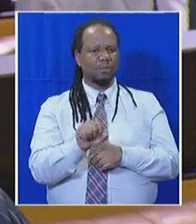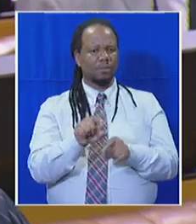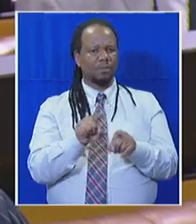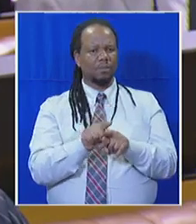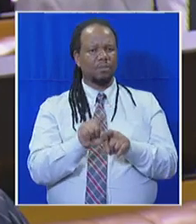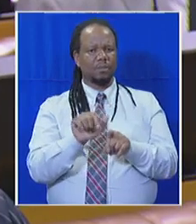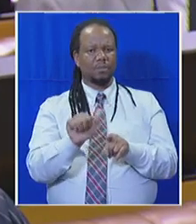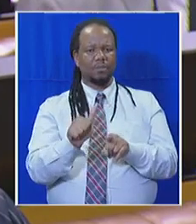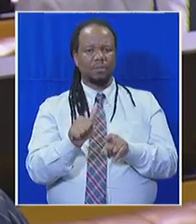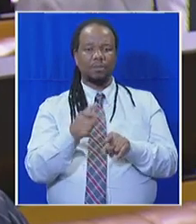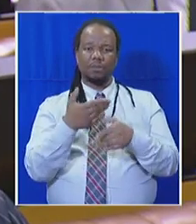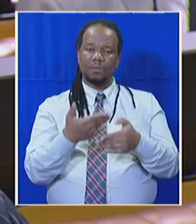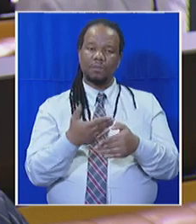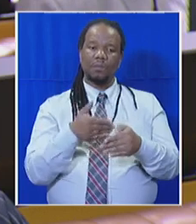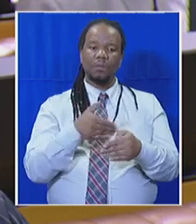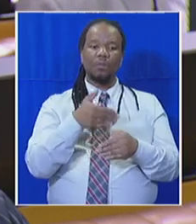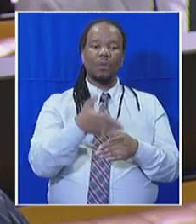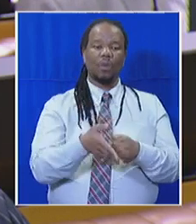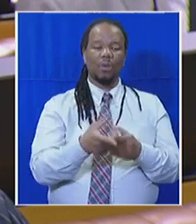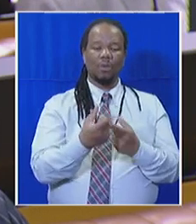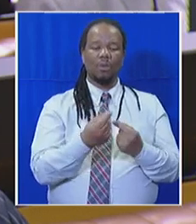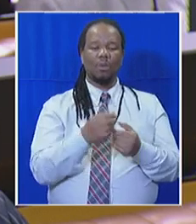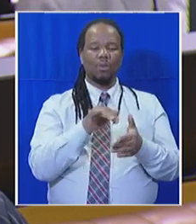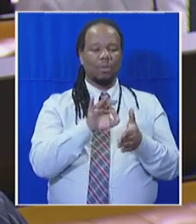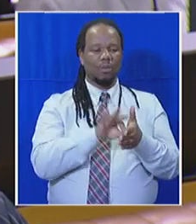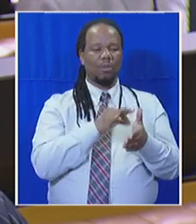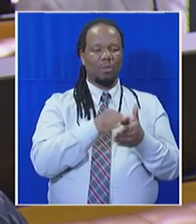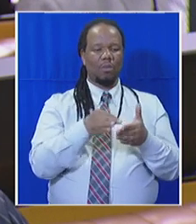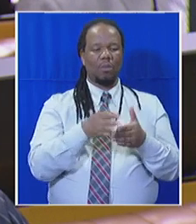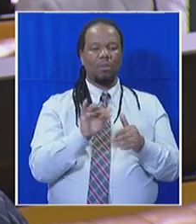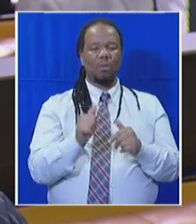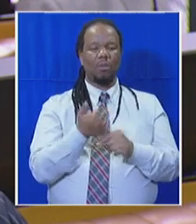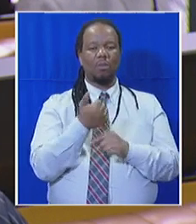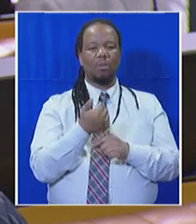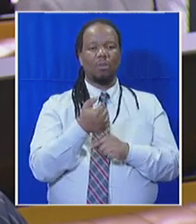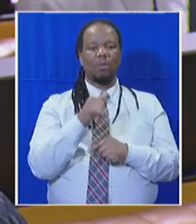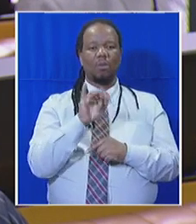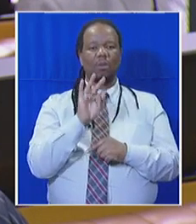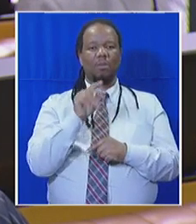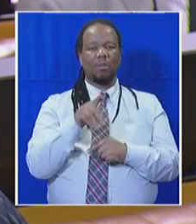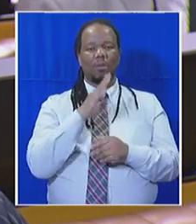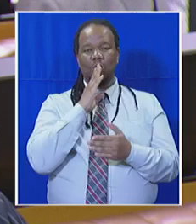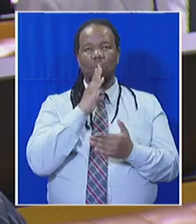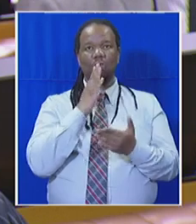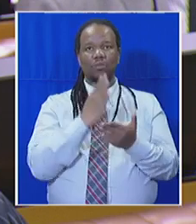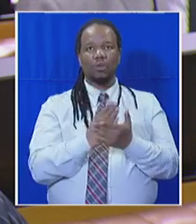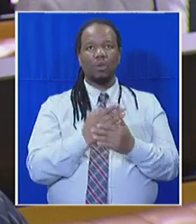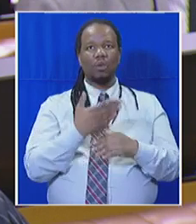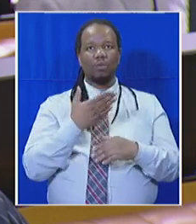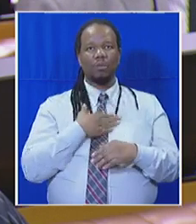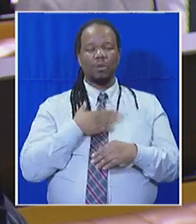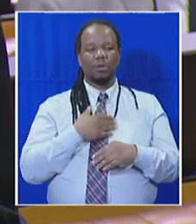government elections, I hereby move on the Inkatha Freedom Party that at its next sitting, I am very sure, I'm